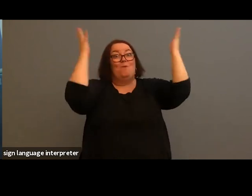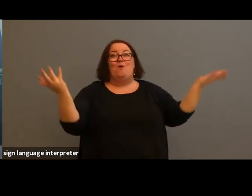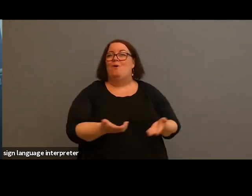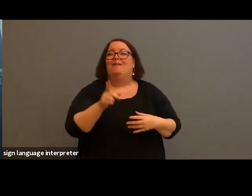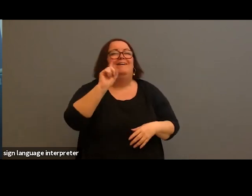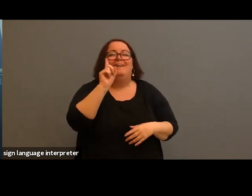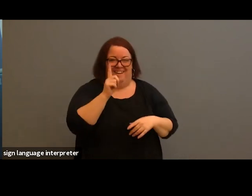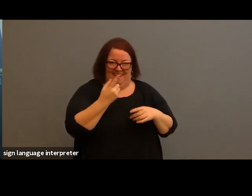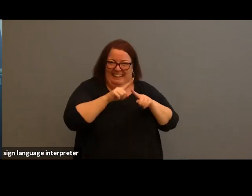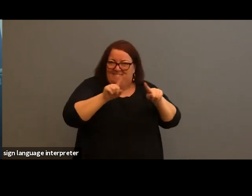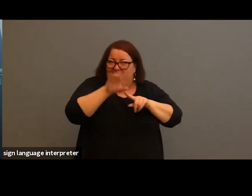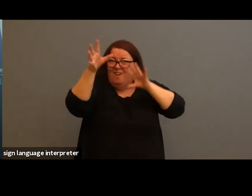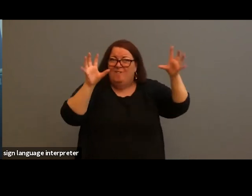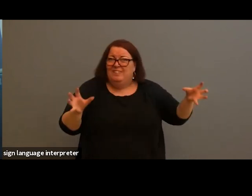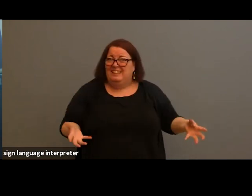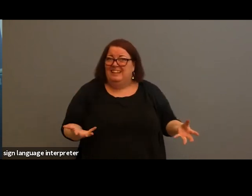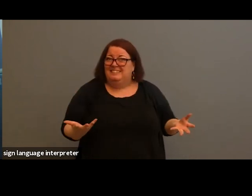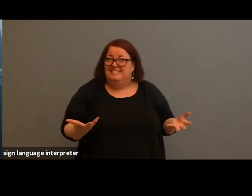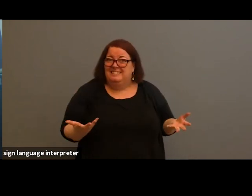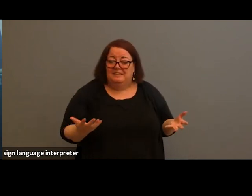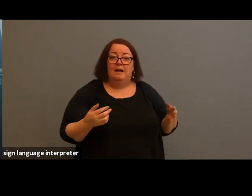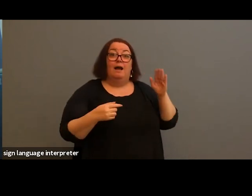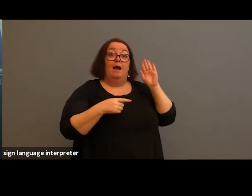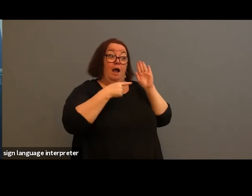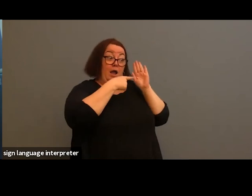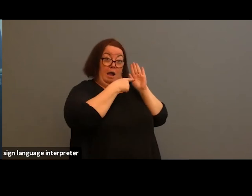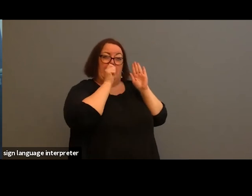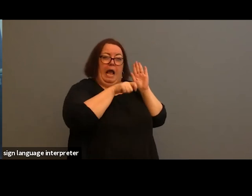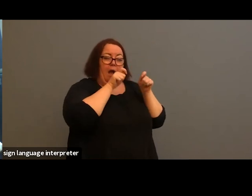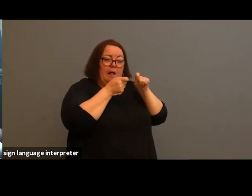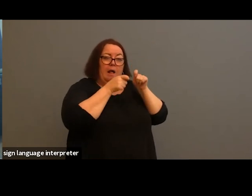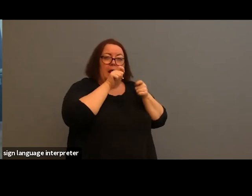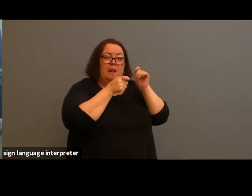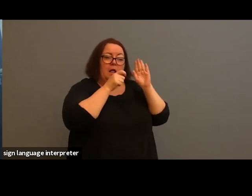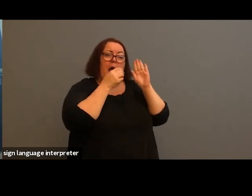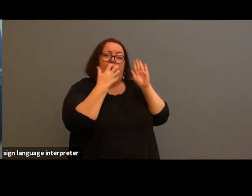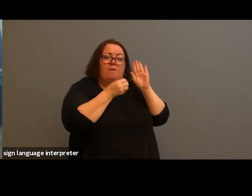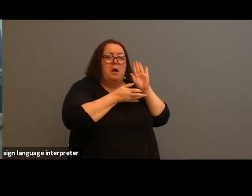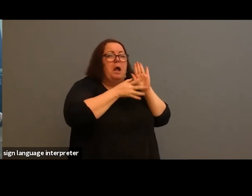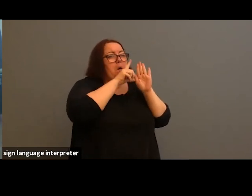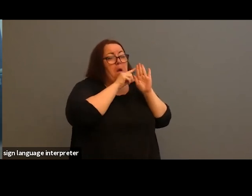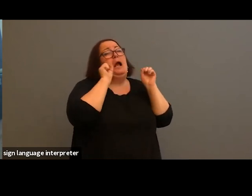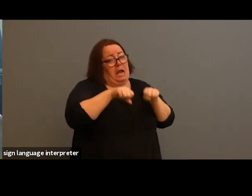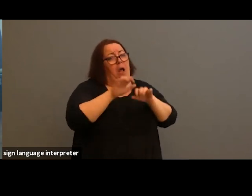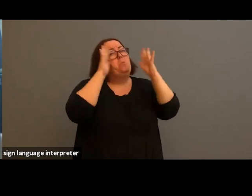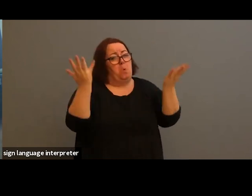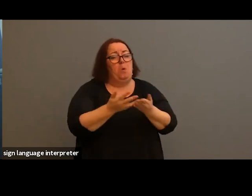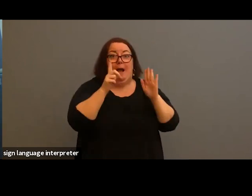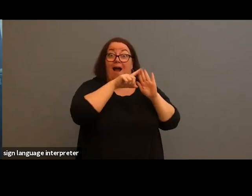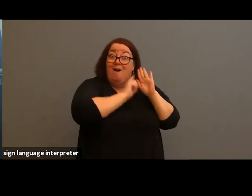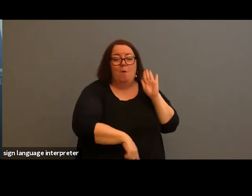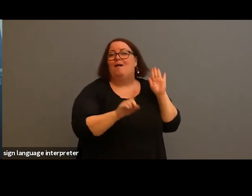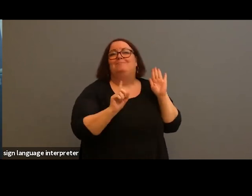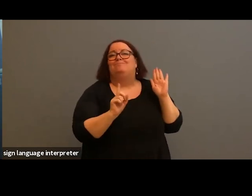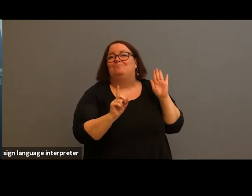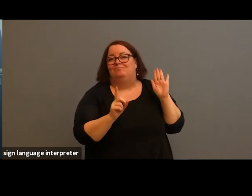if I might simplify a lot. But as we are talking now, we are